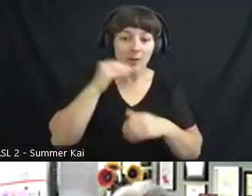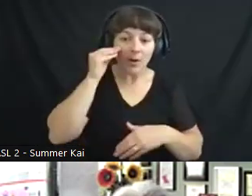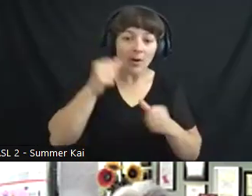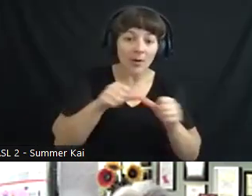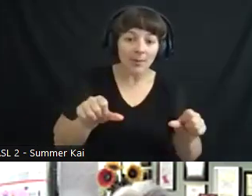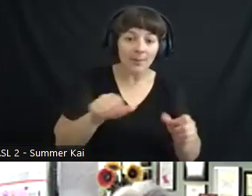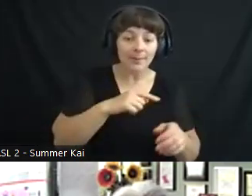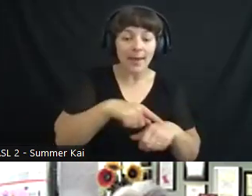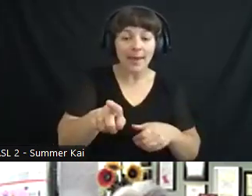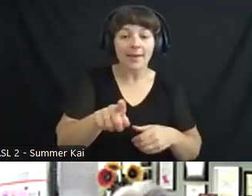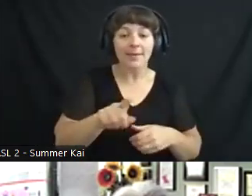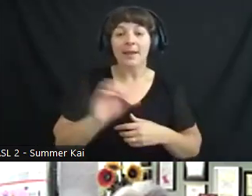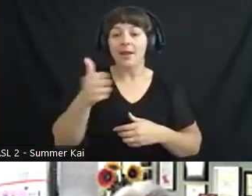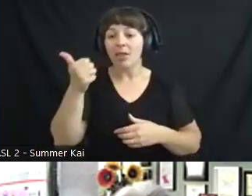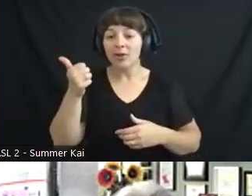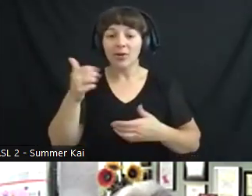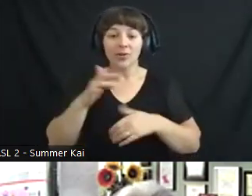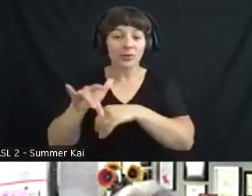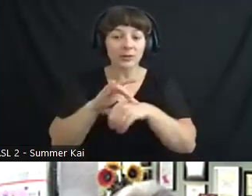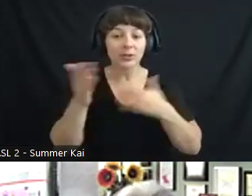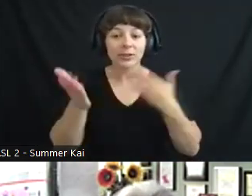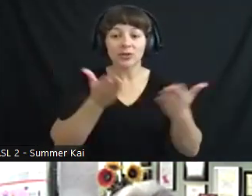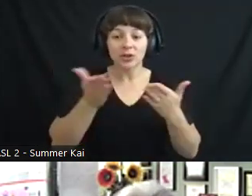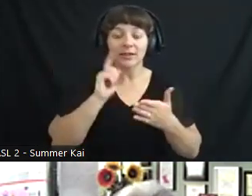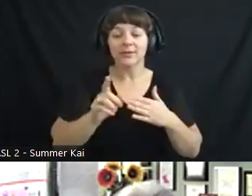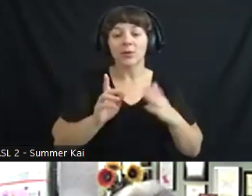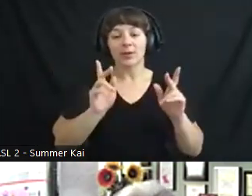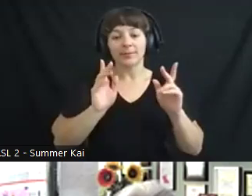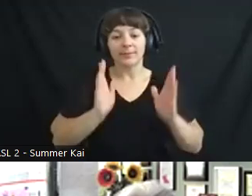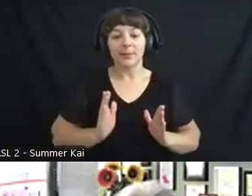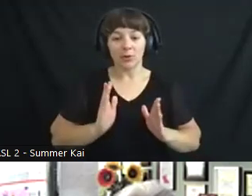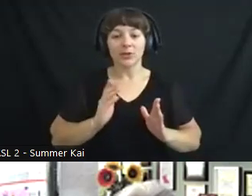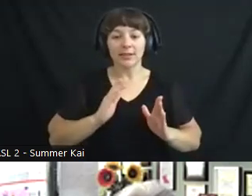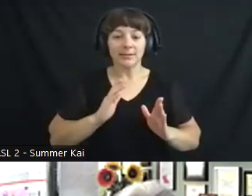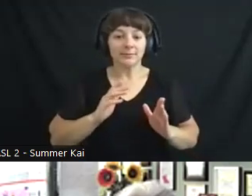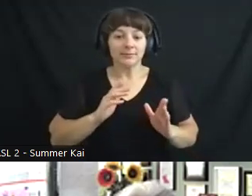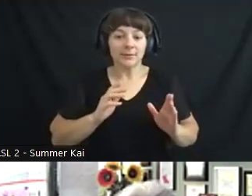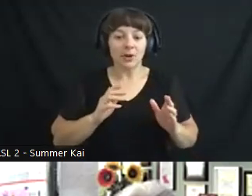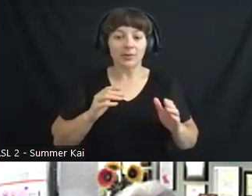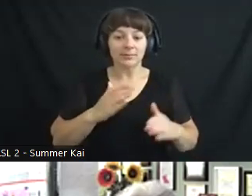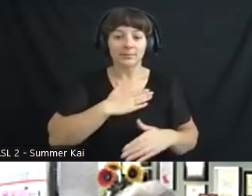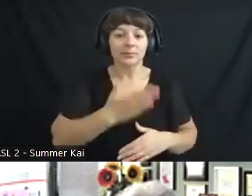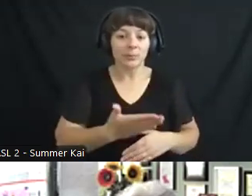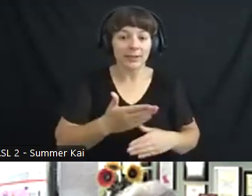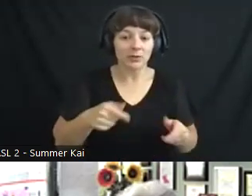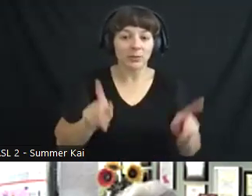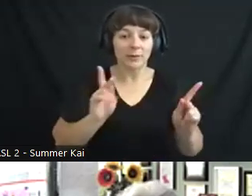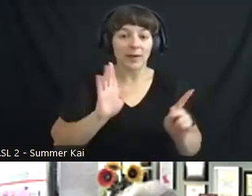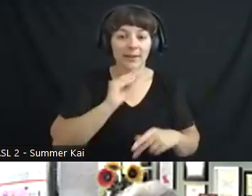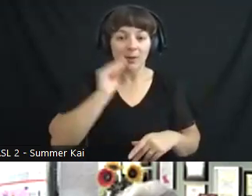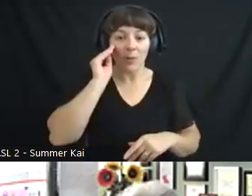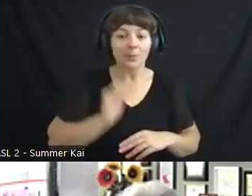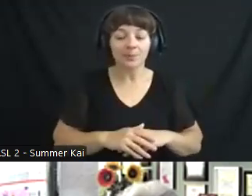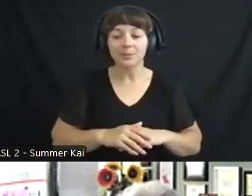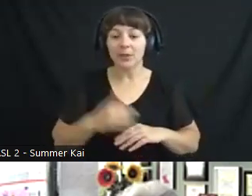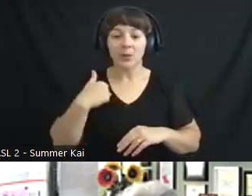and services for the person that's renting their room. So I think it's great. We don't have to worry about